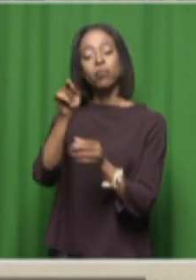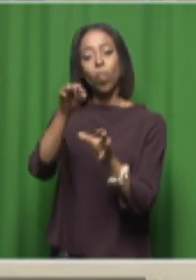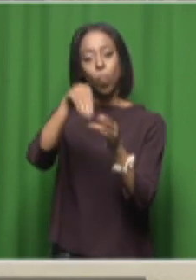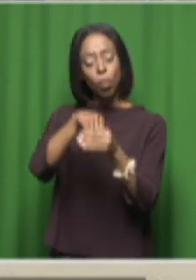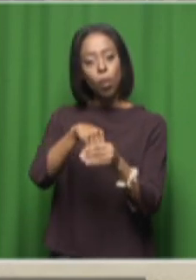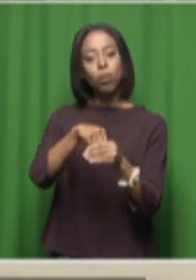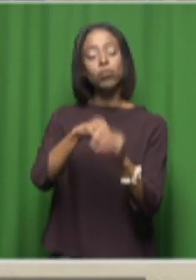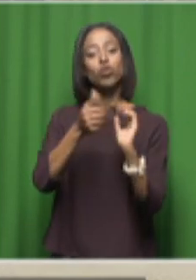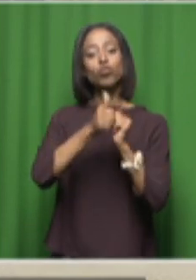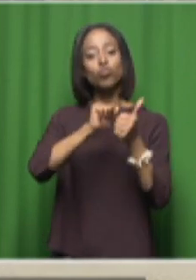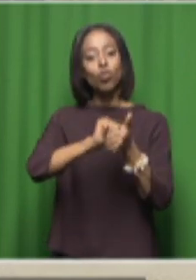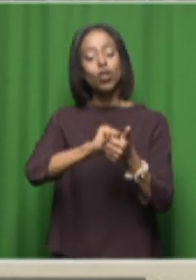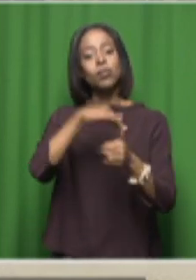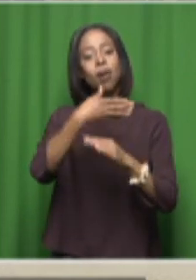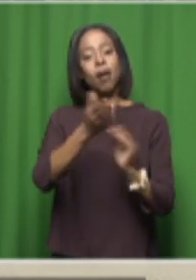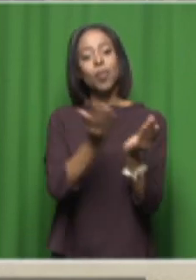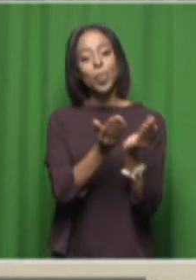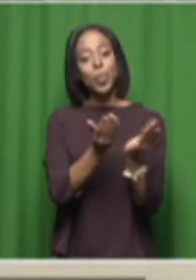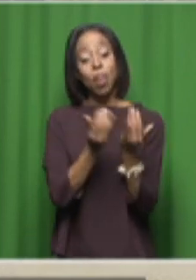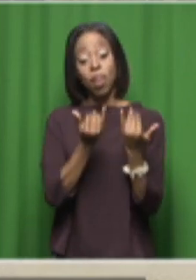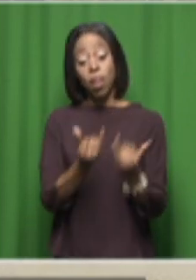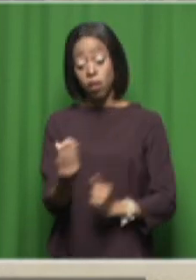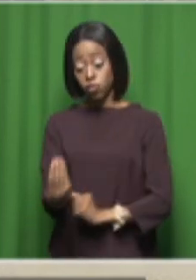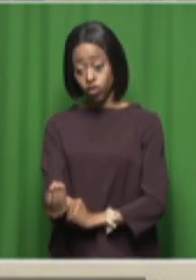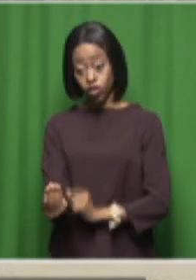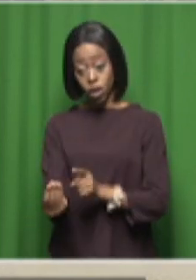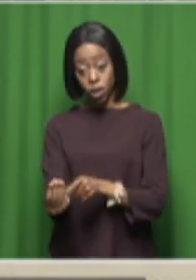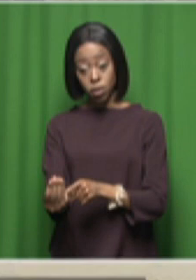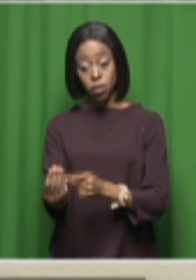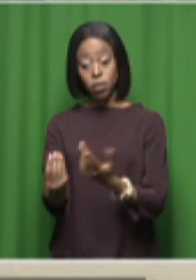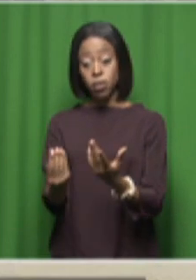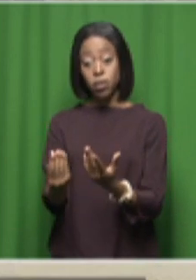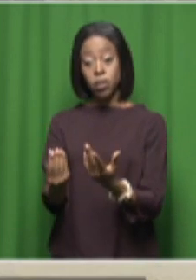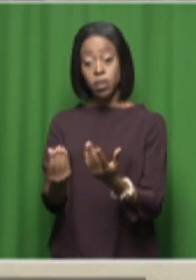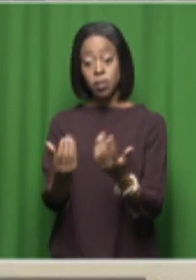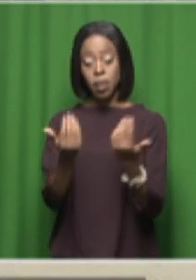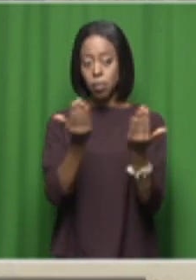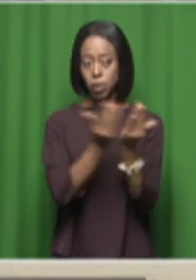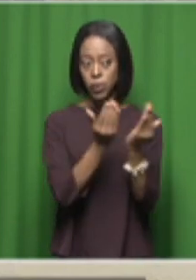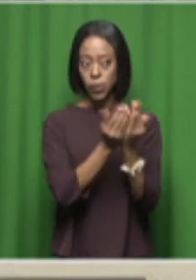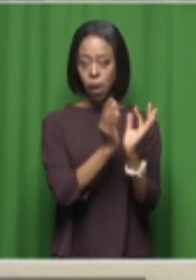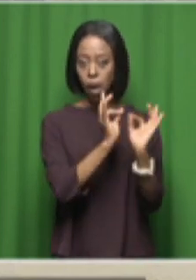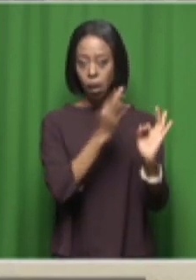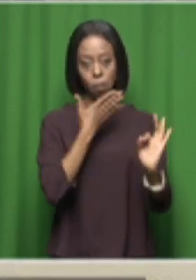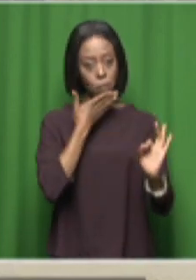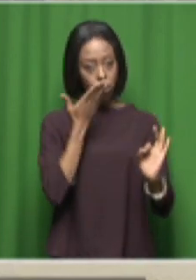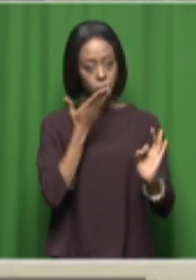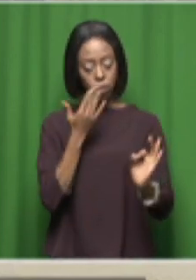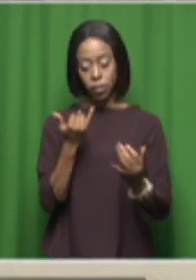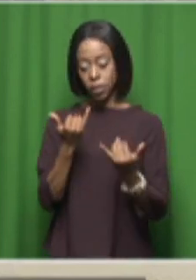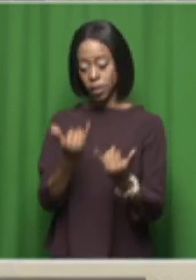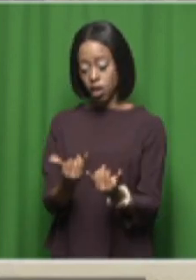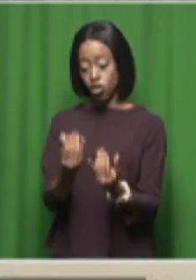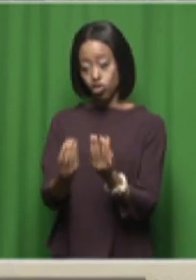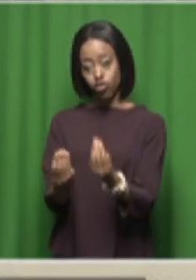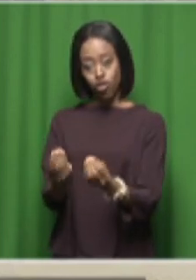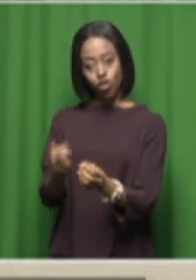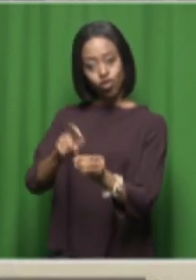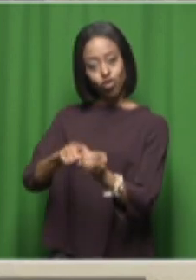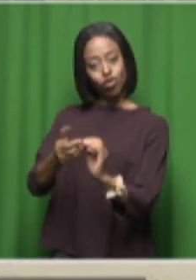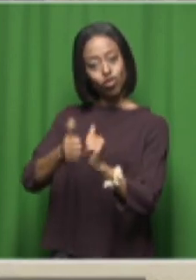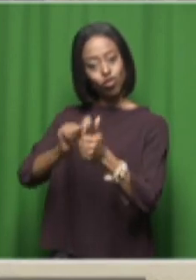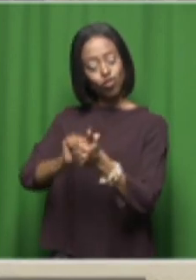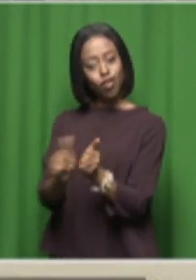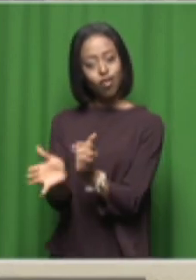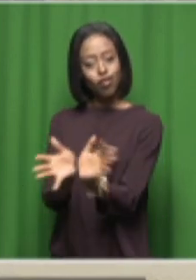extracurricular activities after school. So if the child is not succeeding academically and the child is able to join some sport